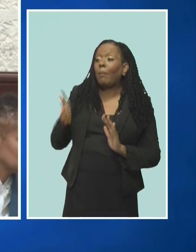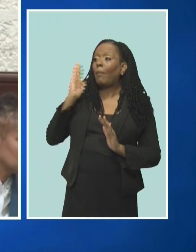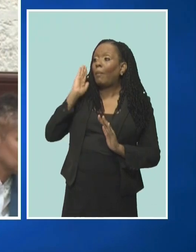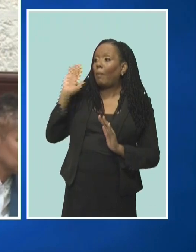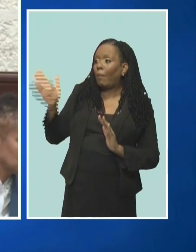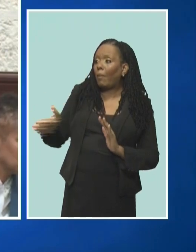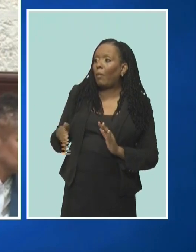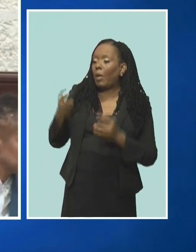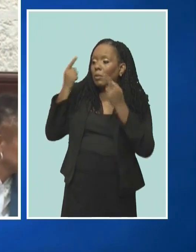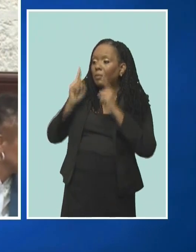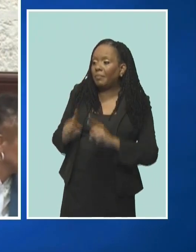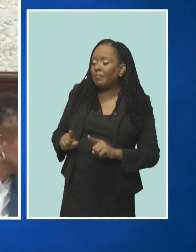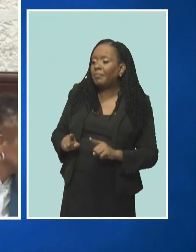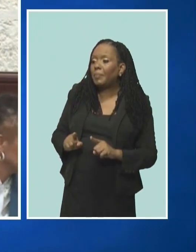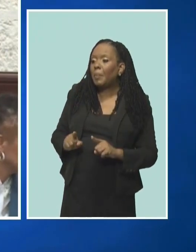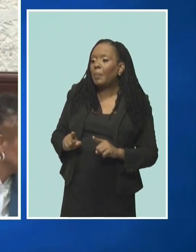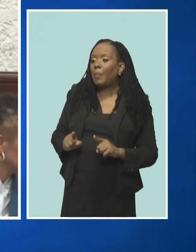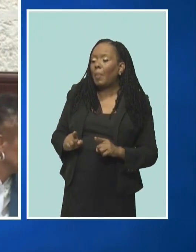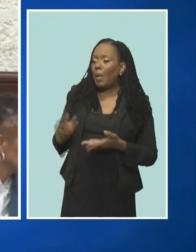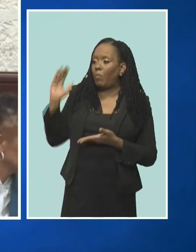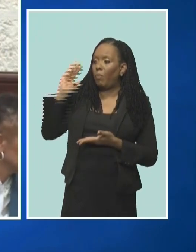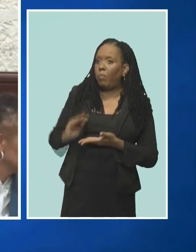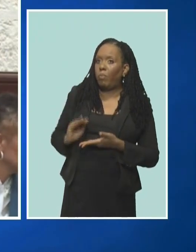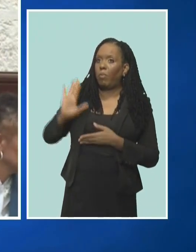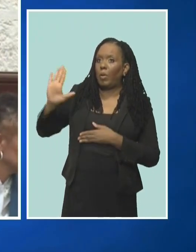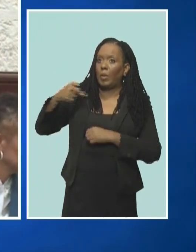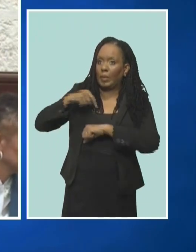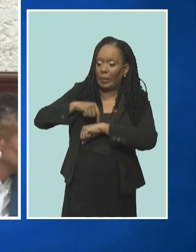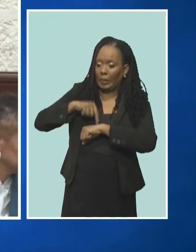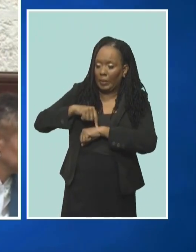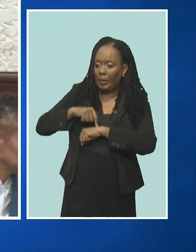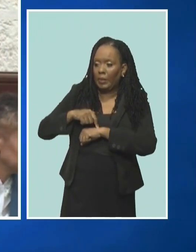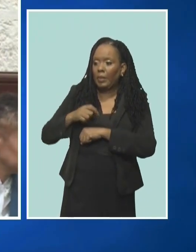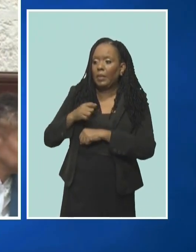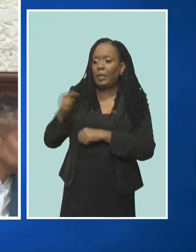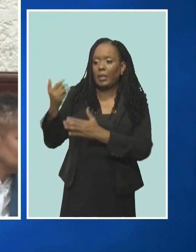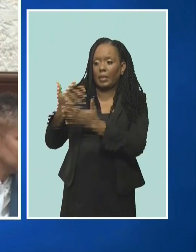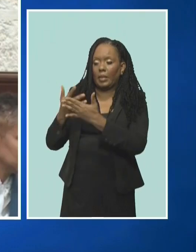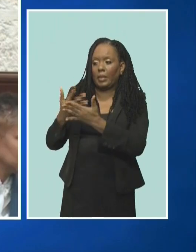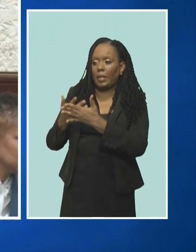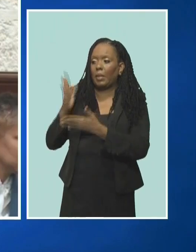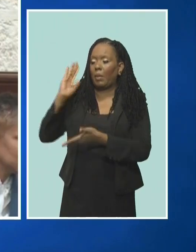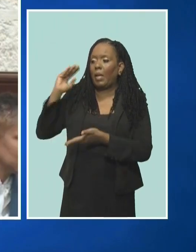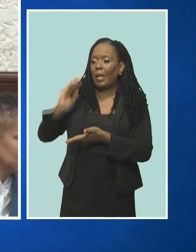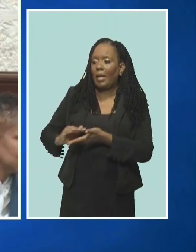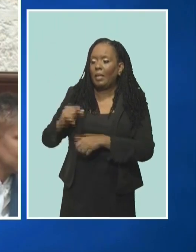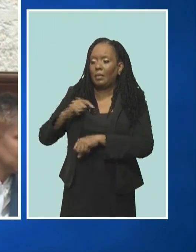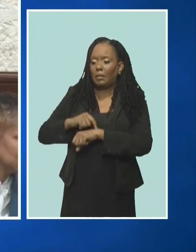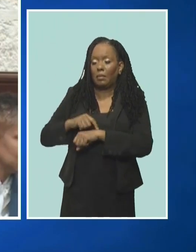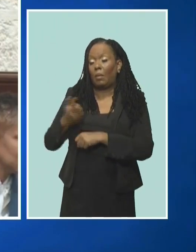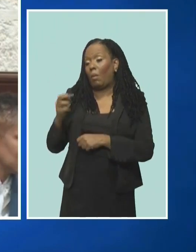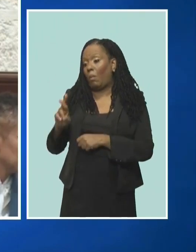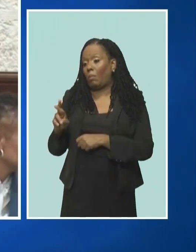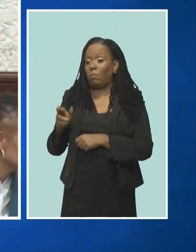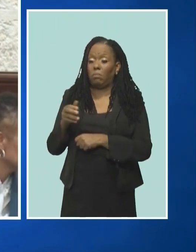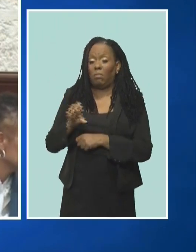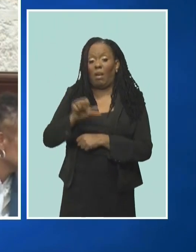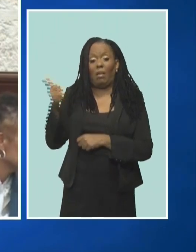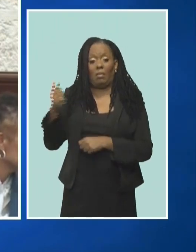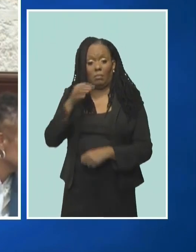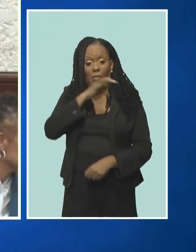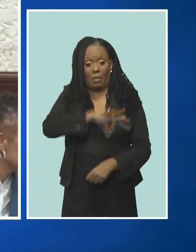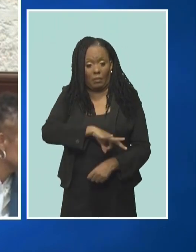going to agree to cut the time of your sentence or any other benefit.